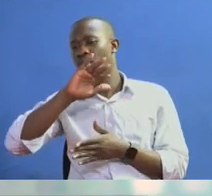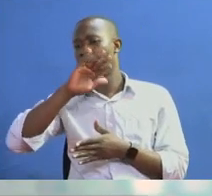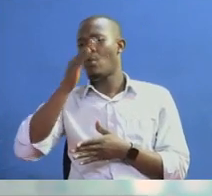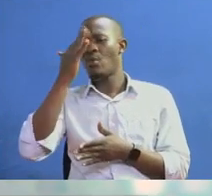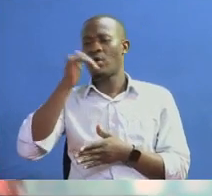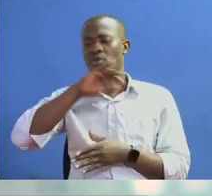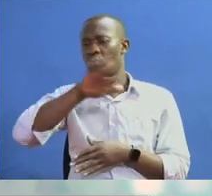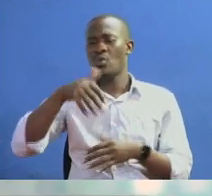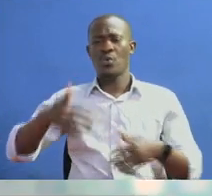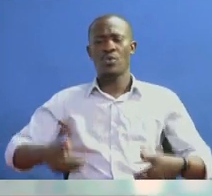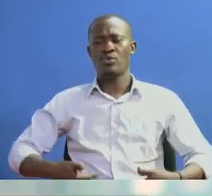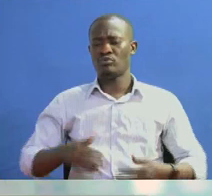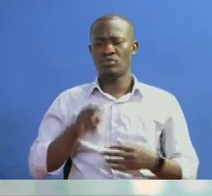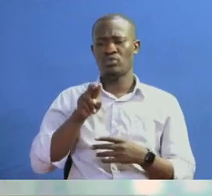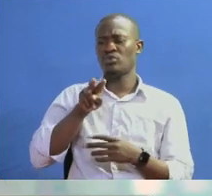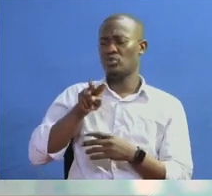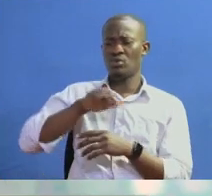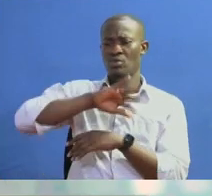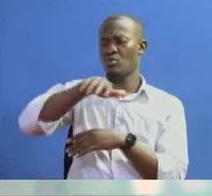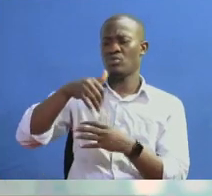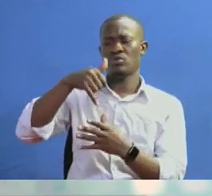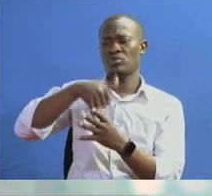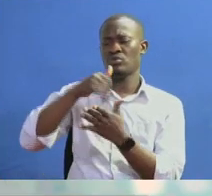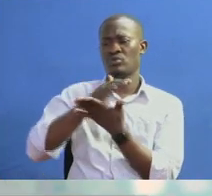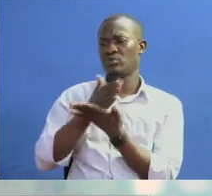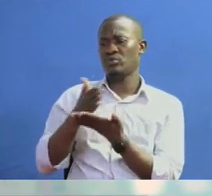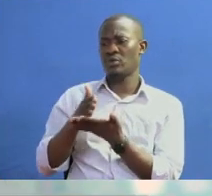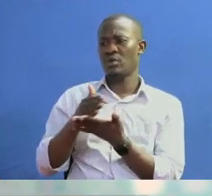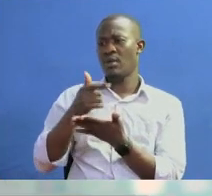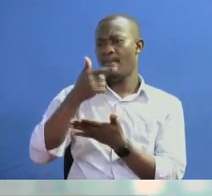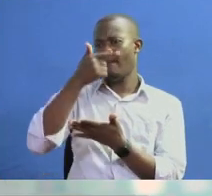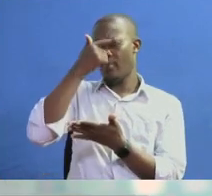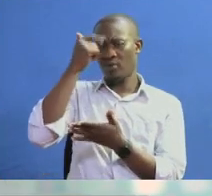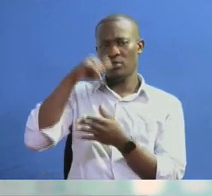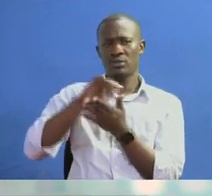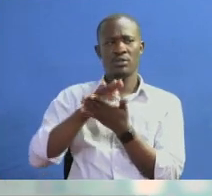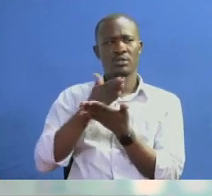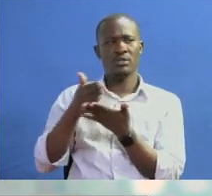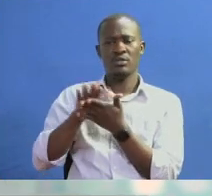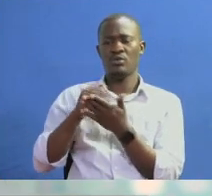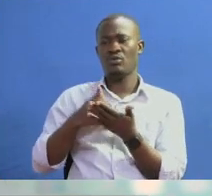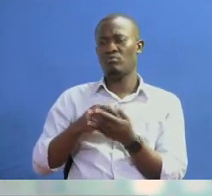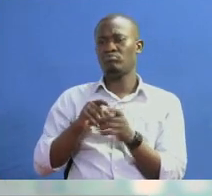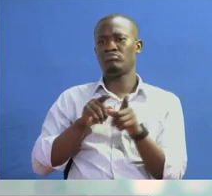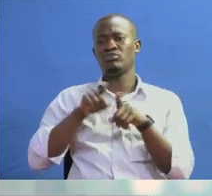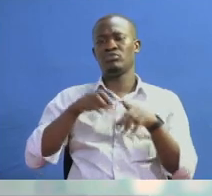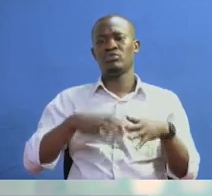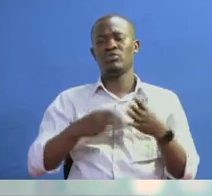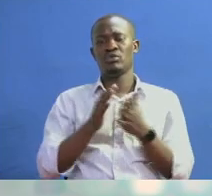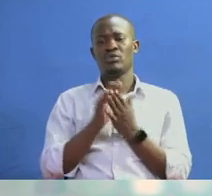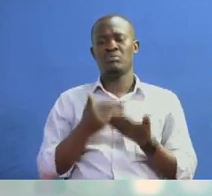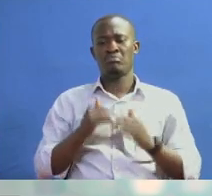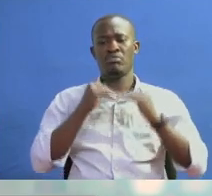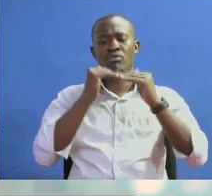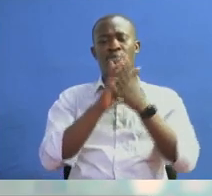to look in an all-inclusive sector because, like in the sector of tourism, this tourism promotion fund, which